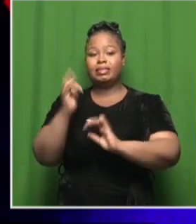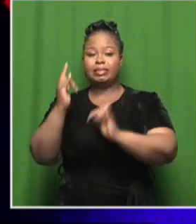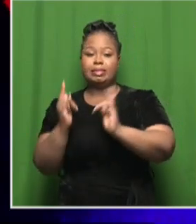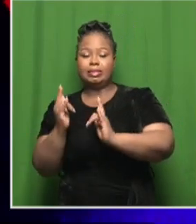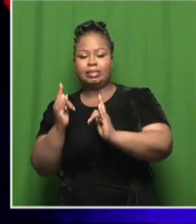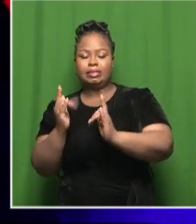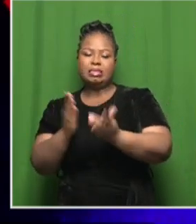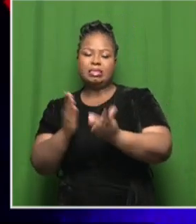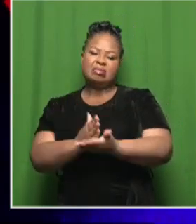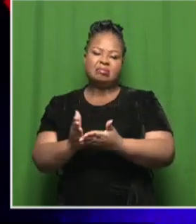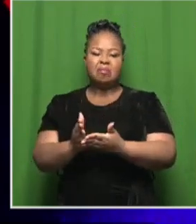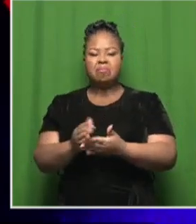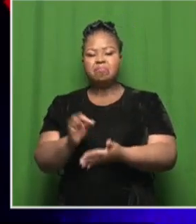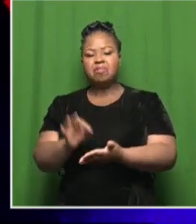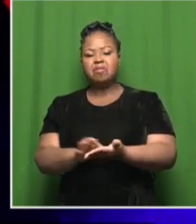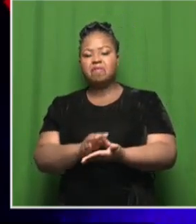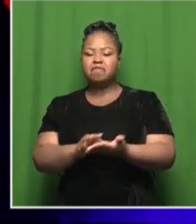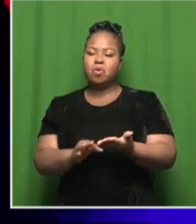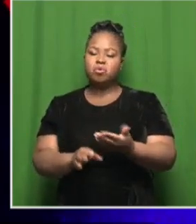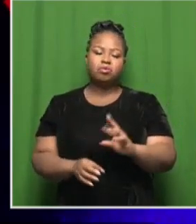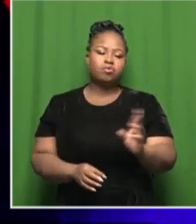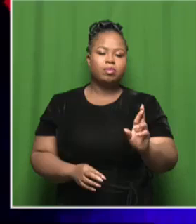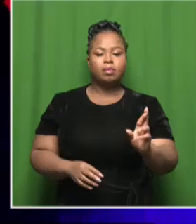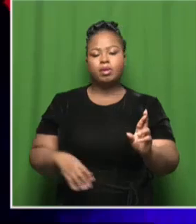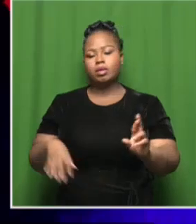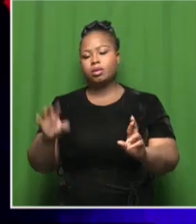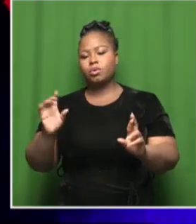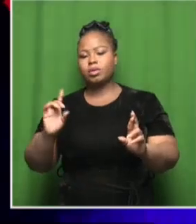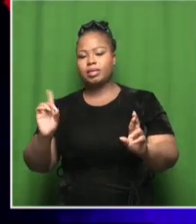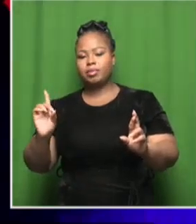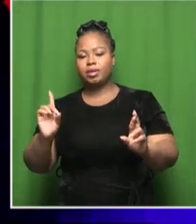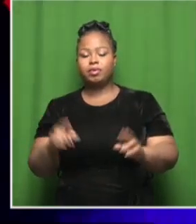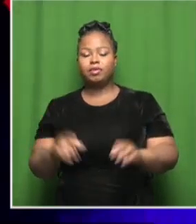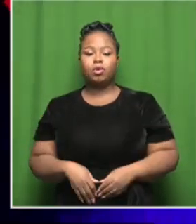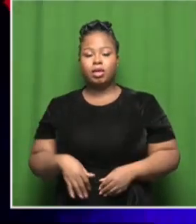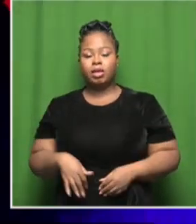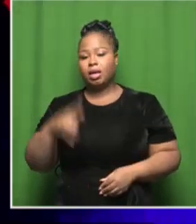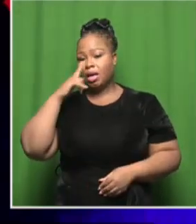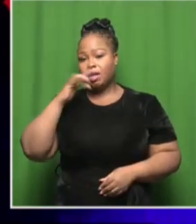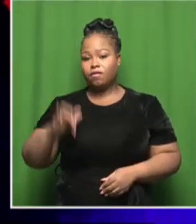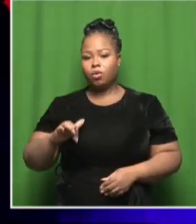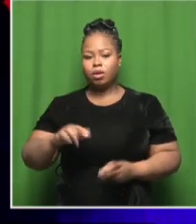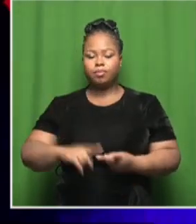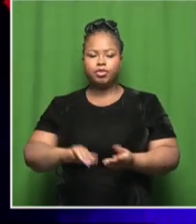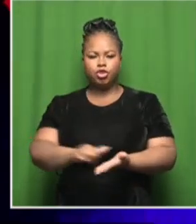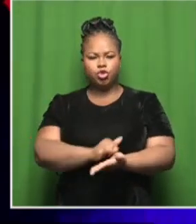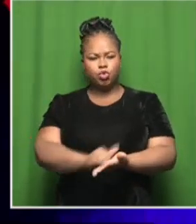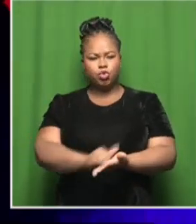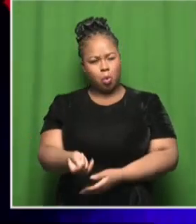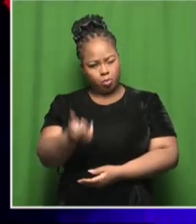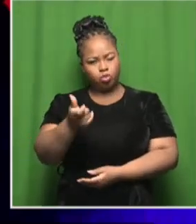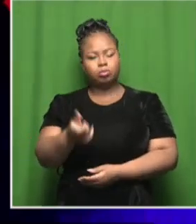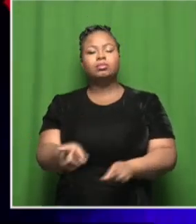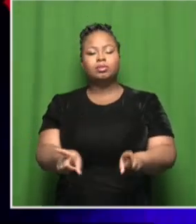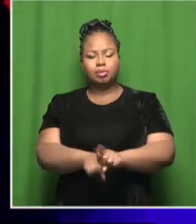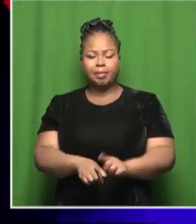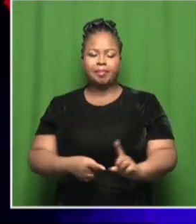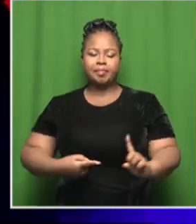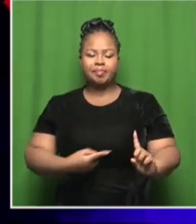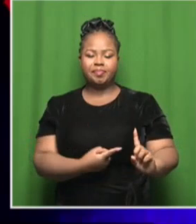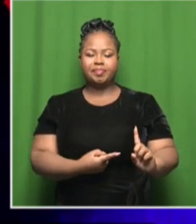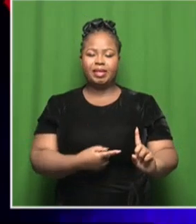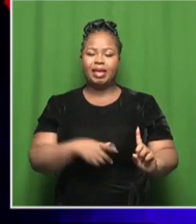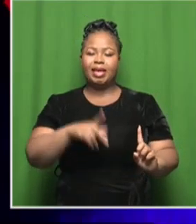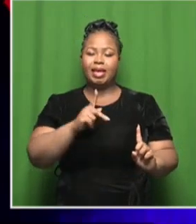or Democratic in a presidential election. California and New York states, for example, are almost certain to vote for Kamala Harris